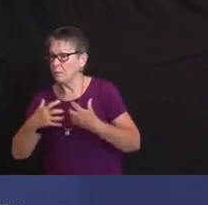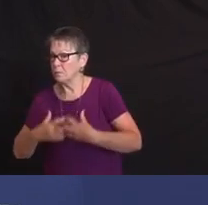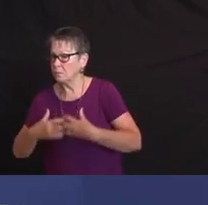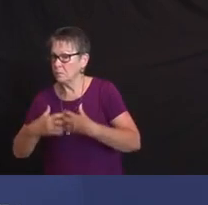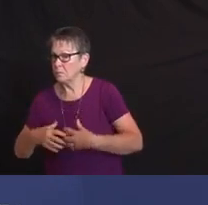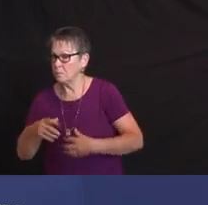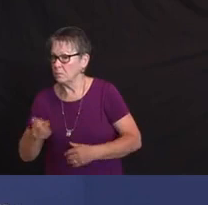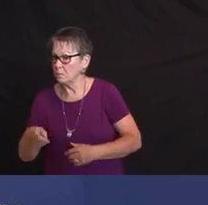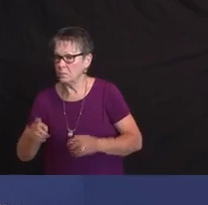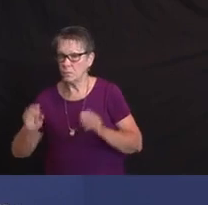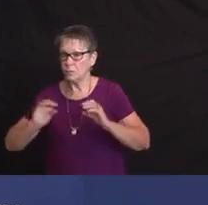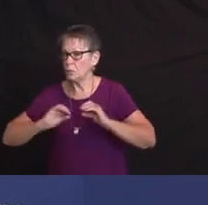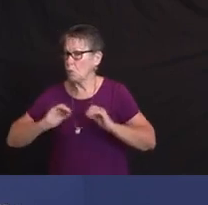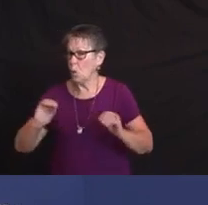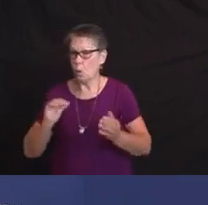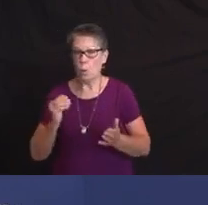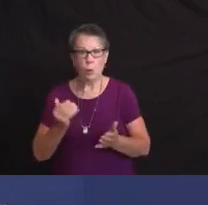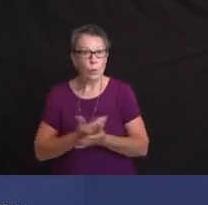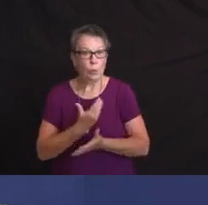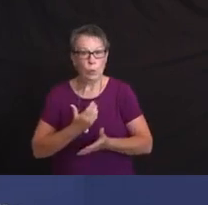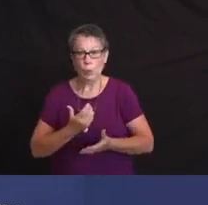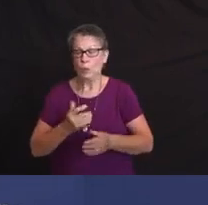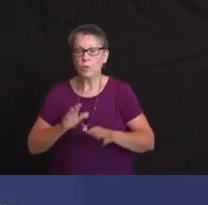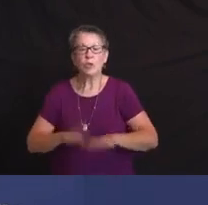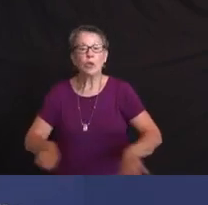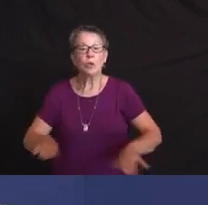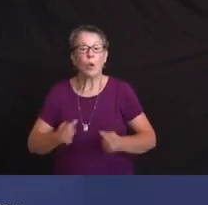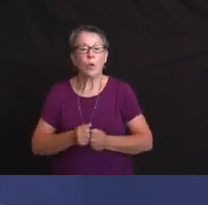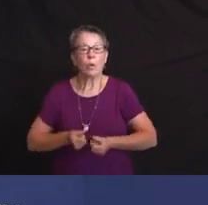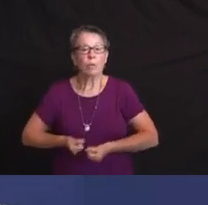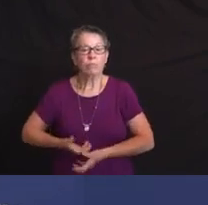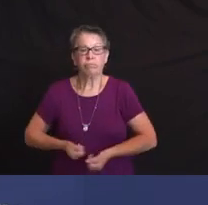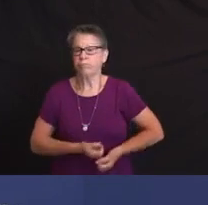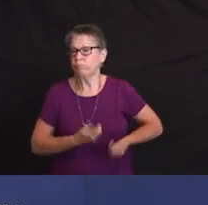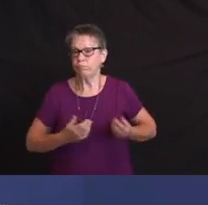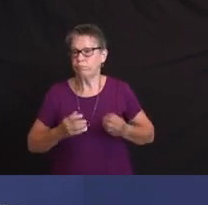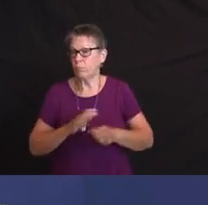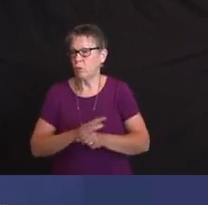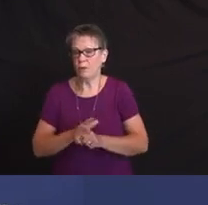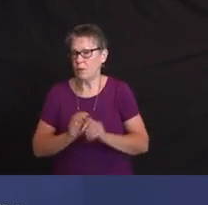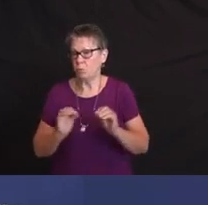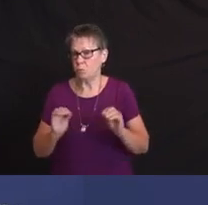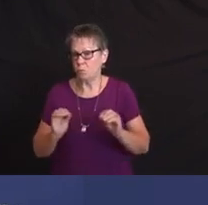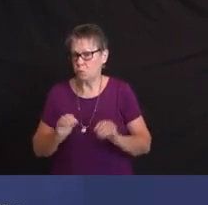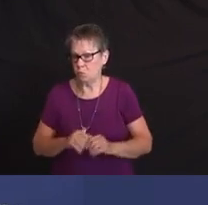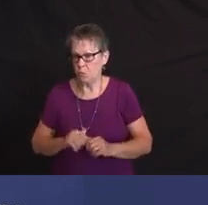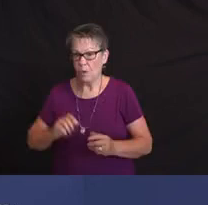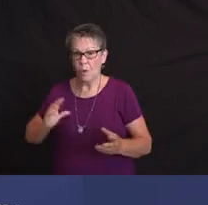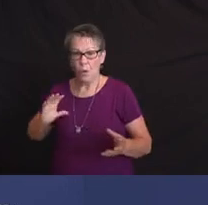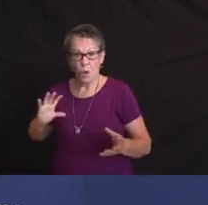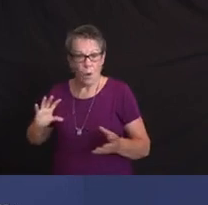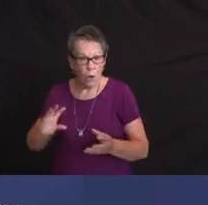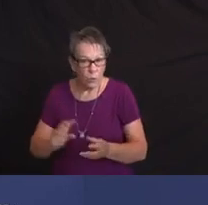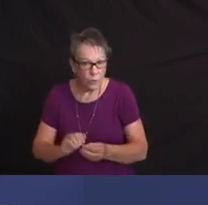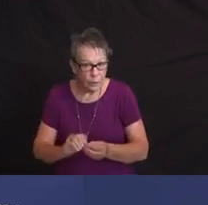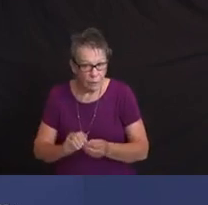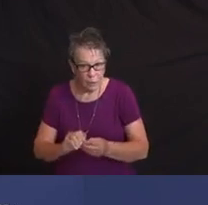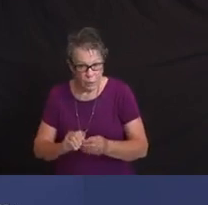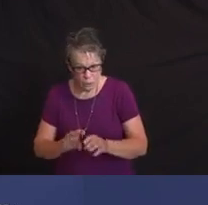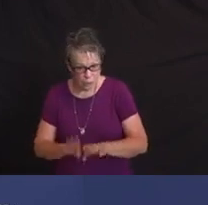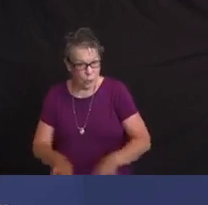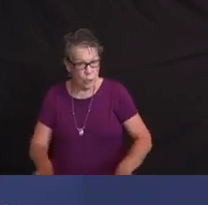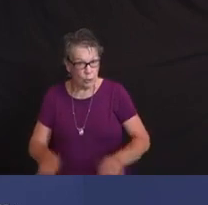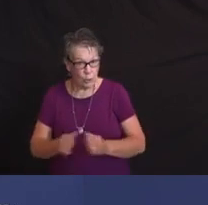of multi-system inflammatory syndrome in children. There are a total of 130 cumulative cases in our